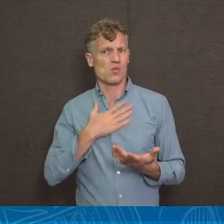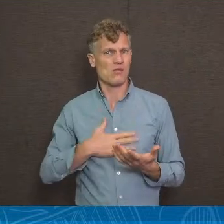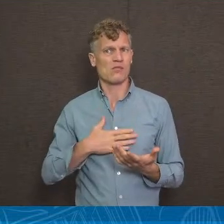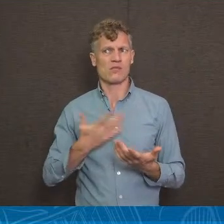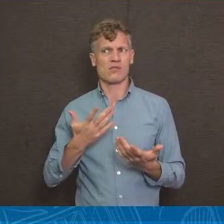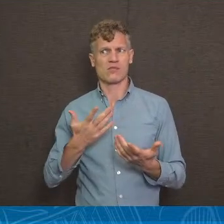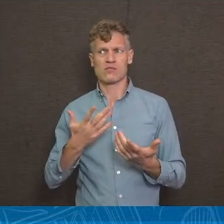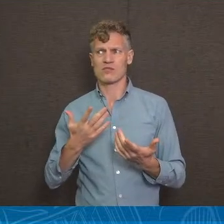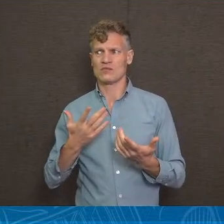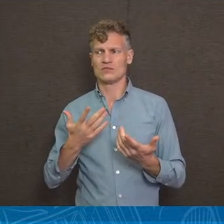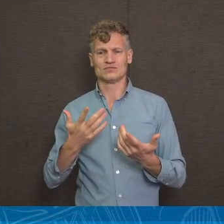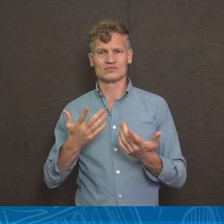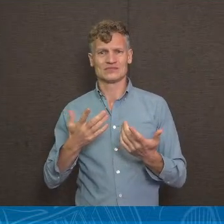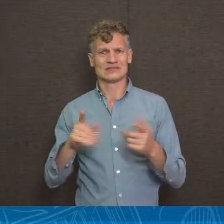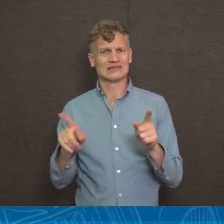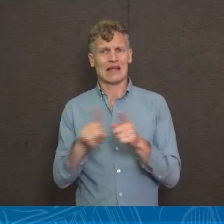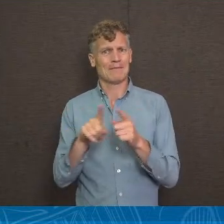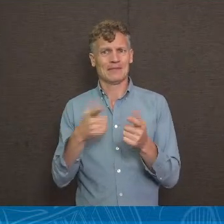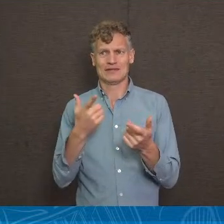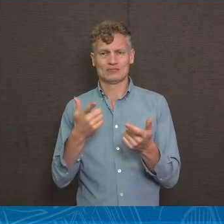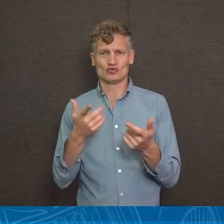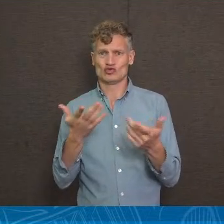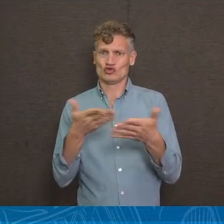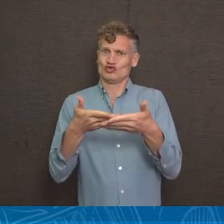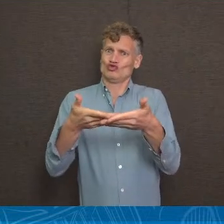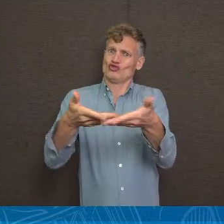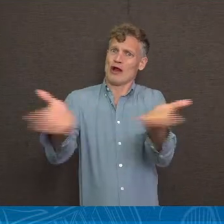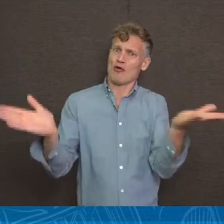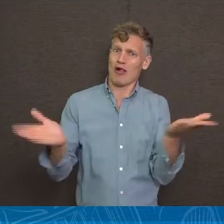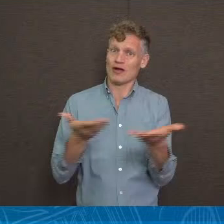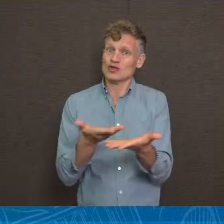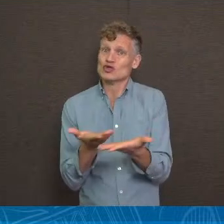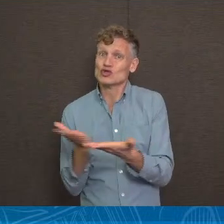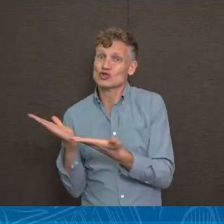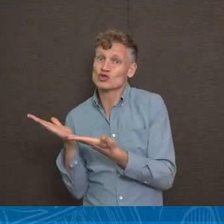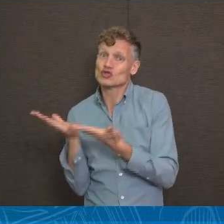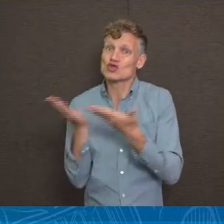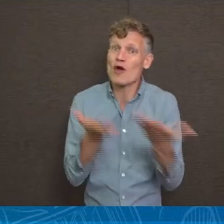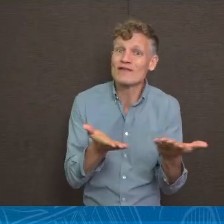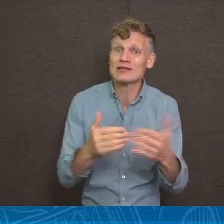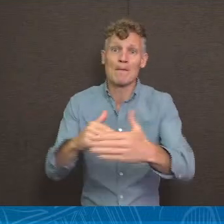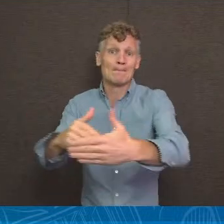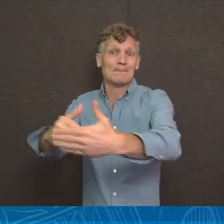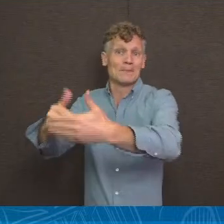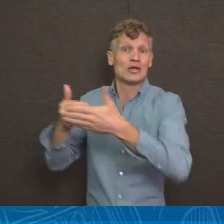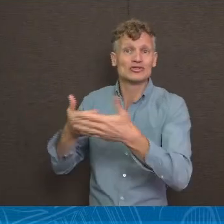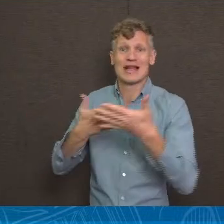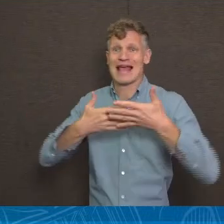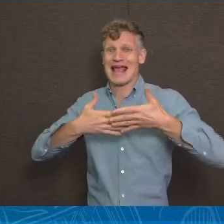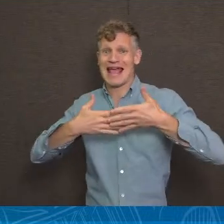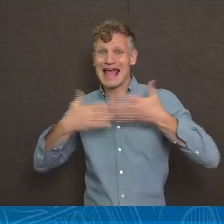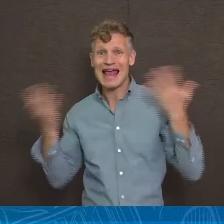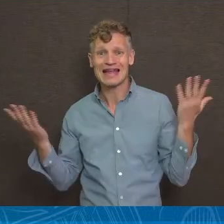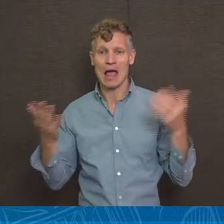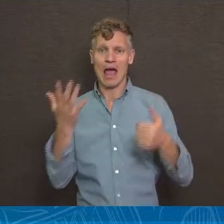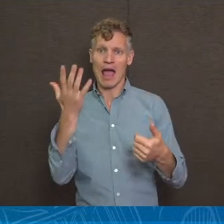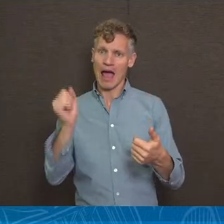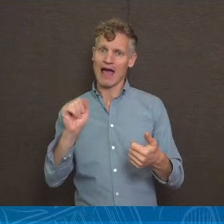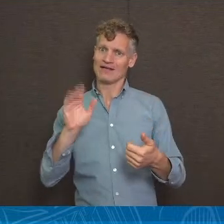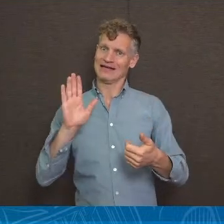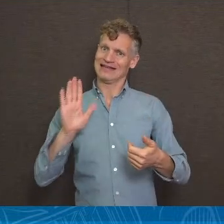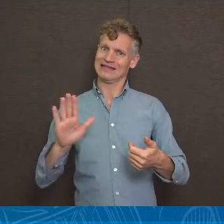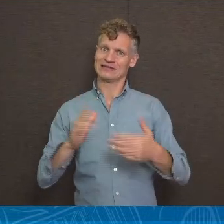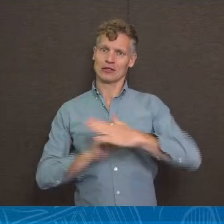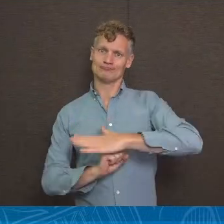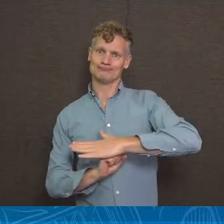resilience is built in across the population groups. So I think the law needs